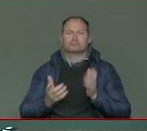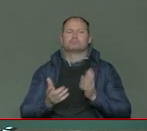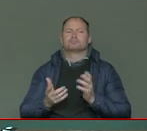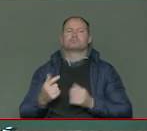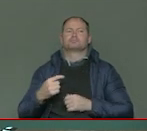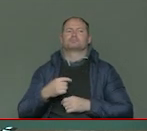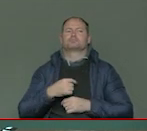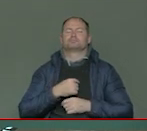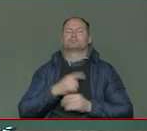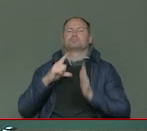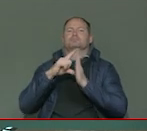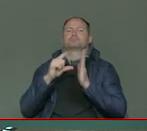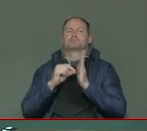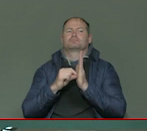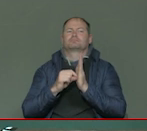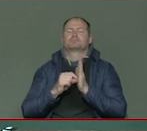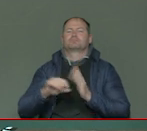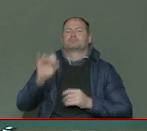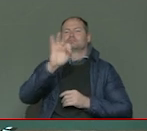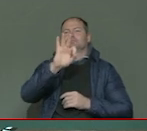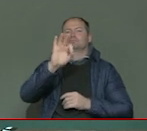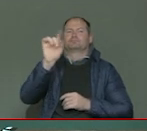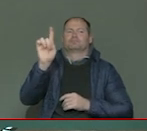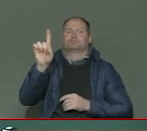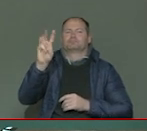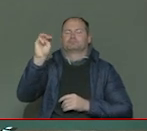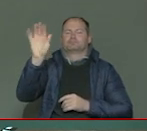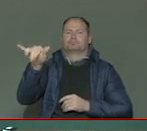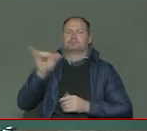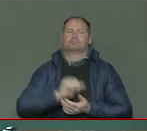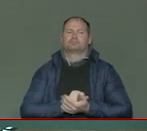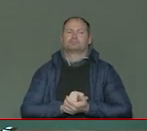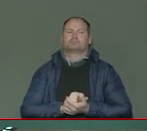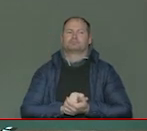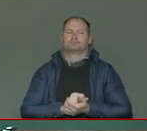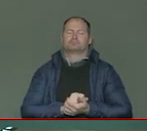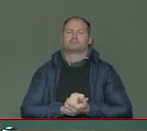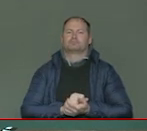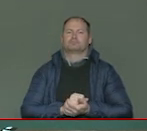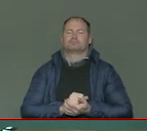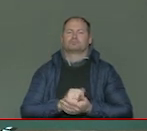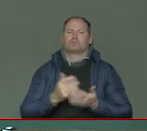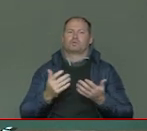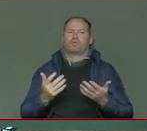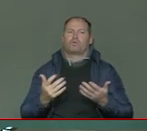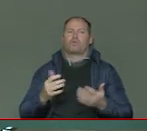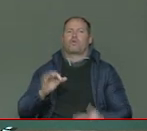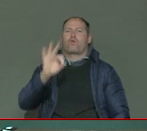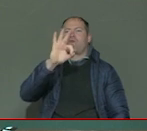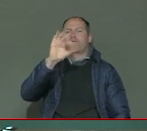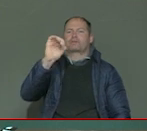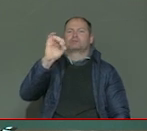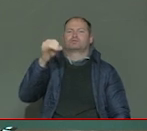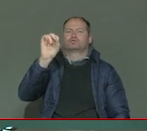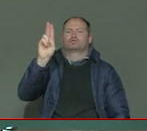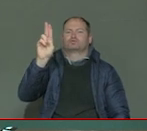put the date as 31st of May in our books, or let's say 30 June. So we made a